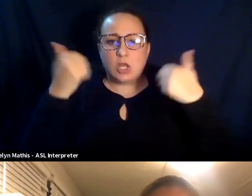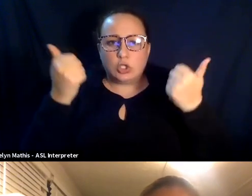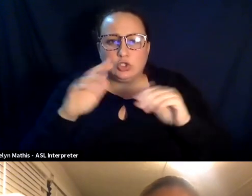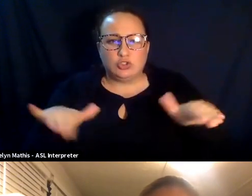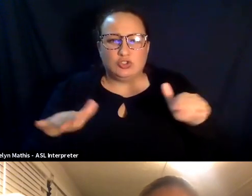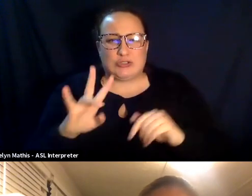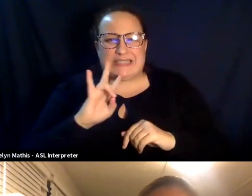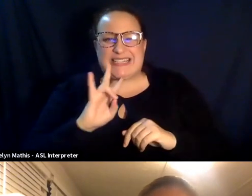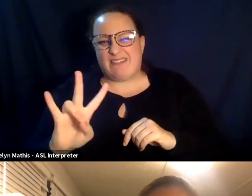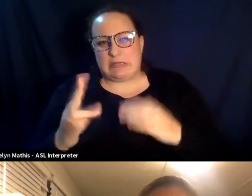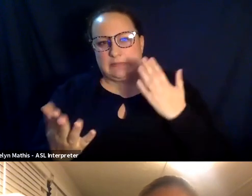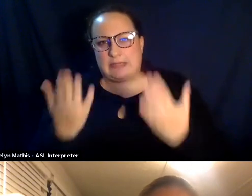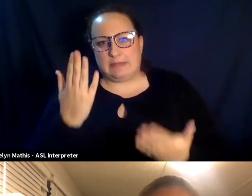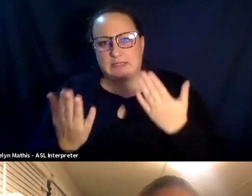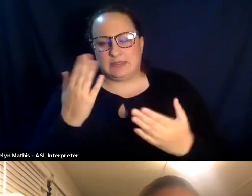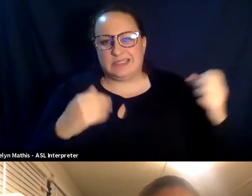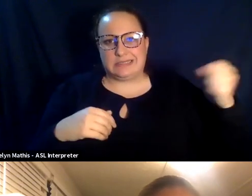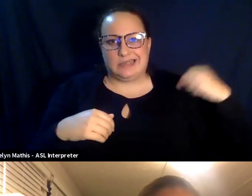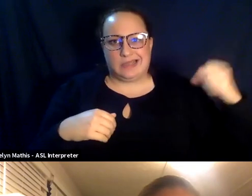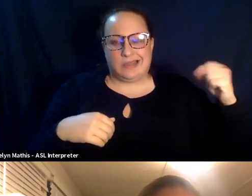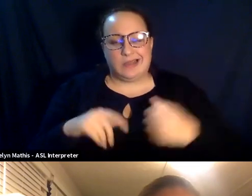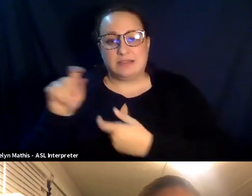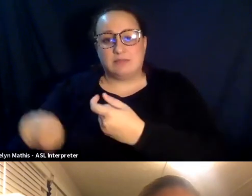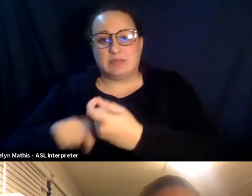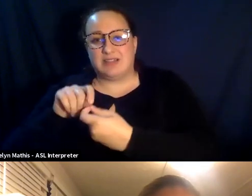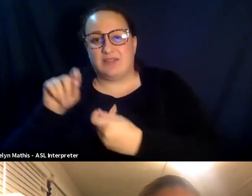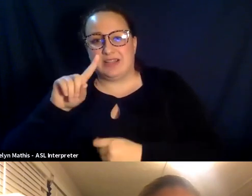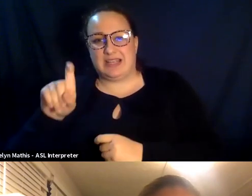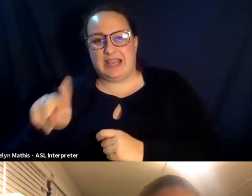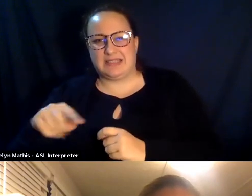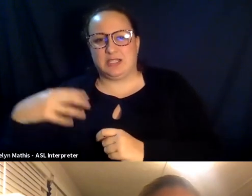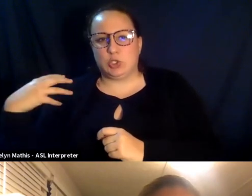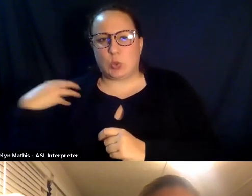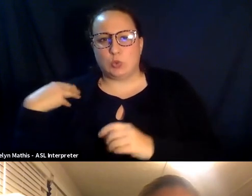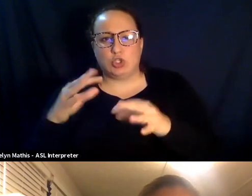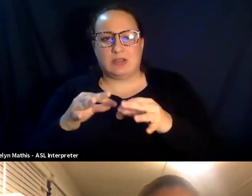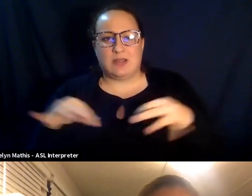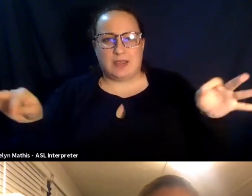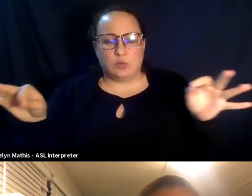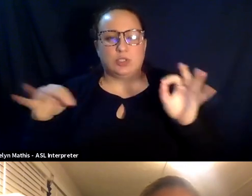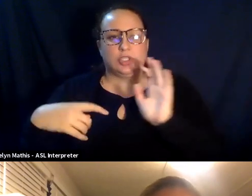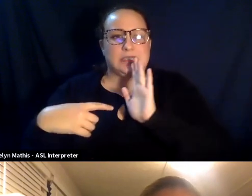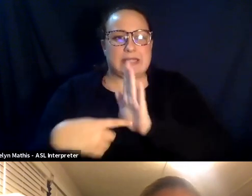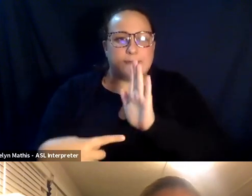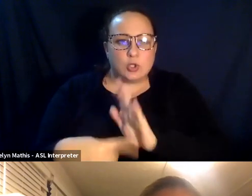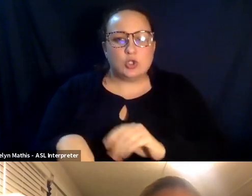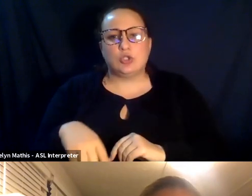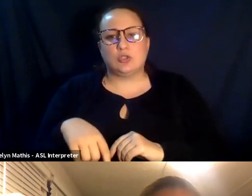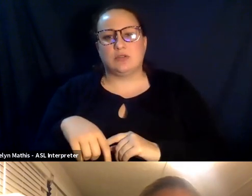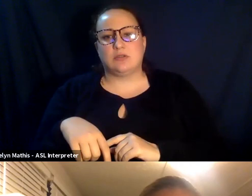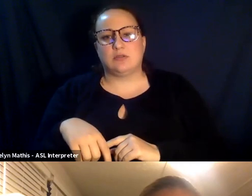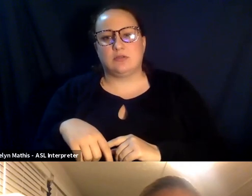maybe? Specifically asking regarding coaching language examples,